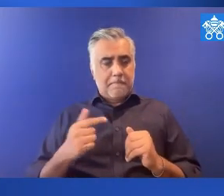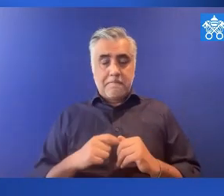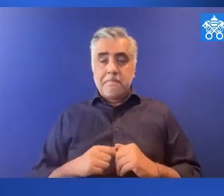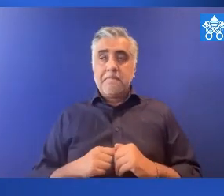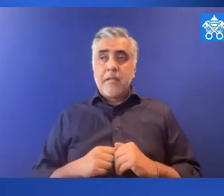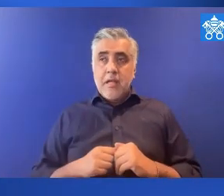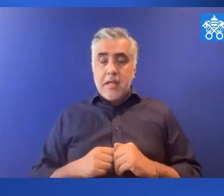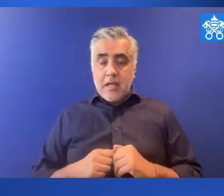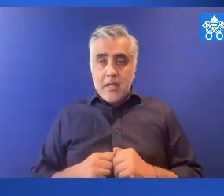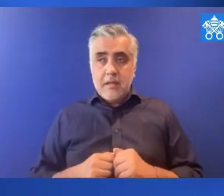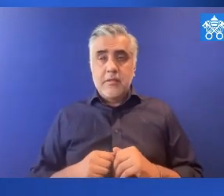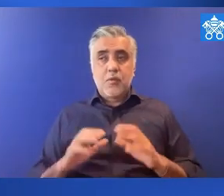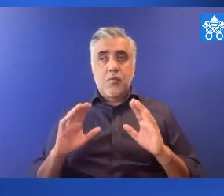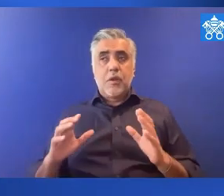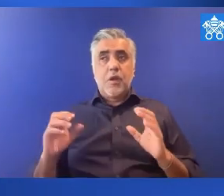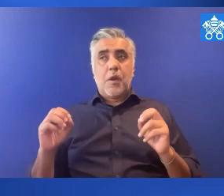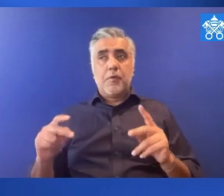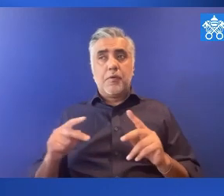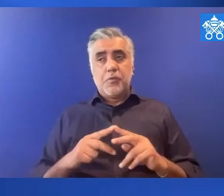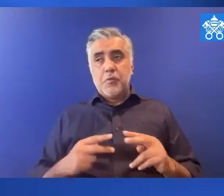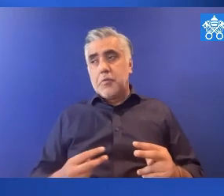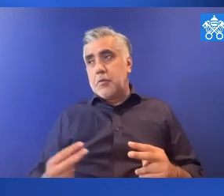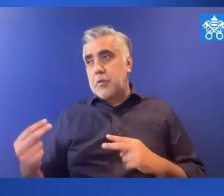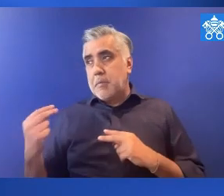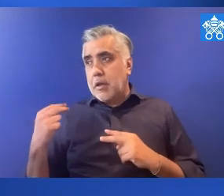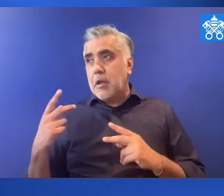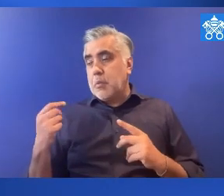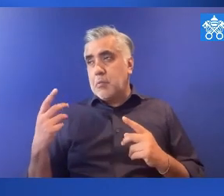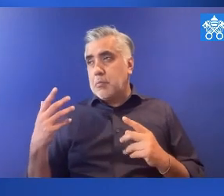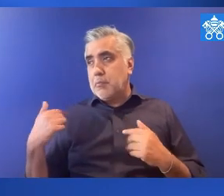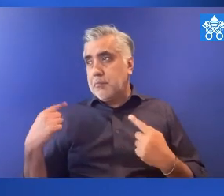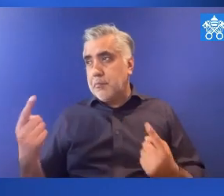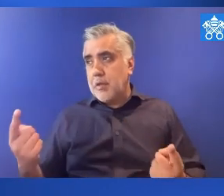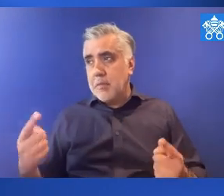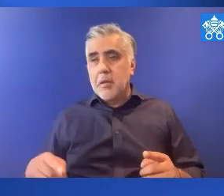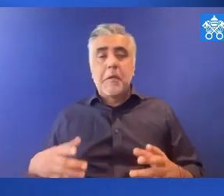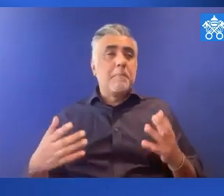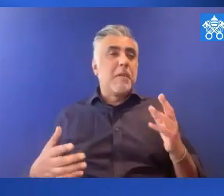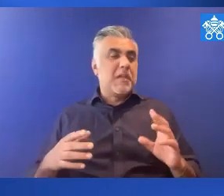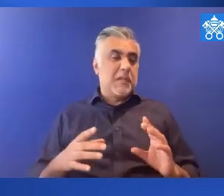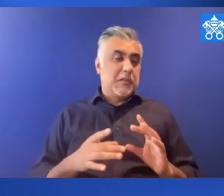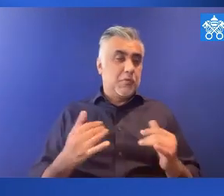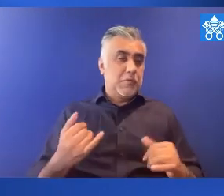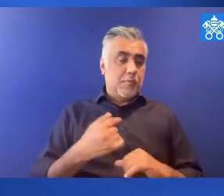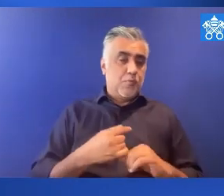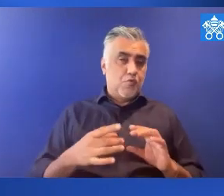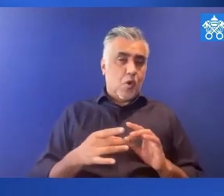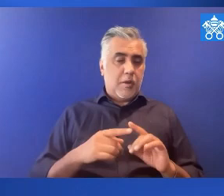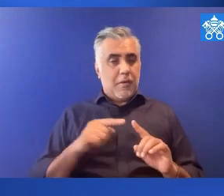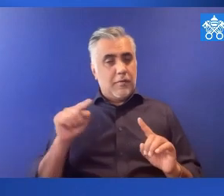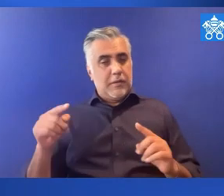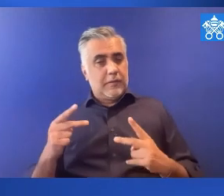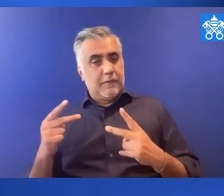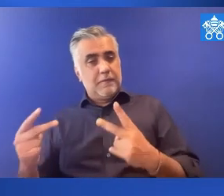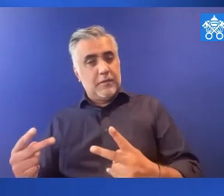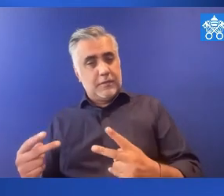You could say the whole visit to, in Asti was really an opportunity to look back on his roots. Maybe he's going to